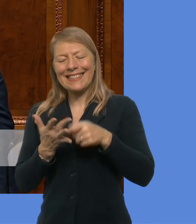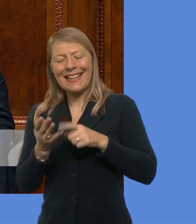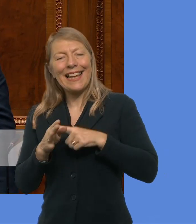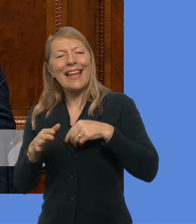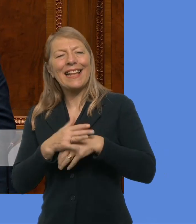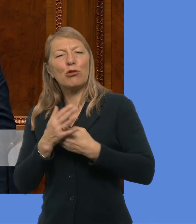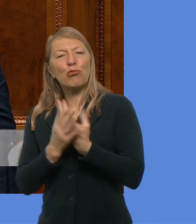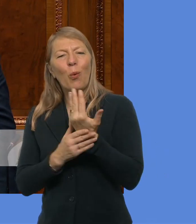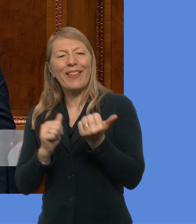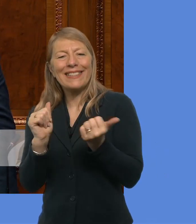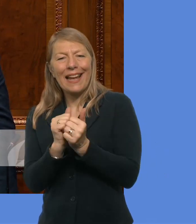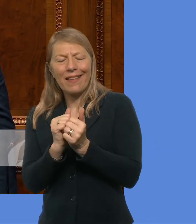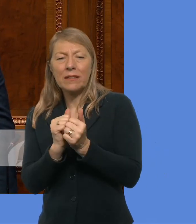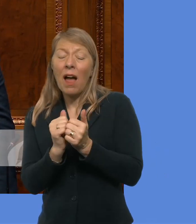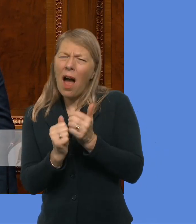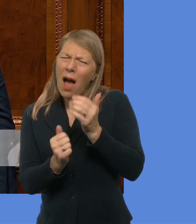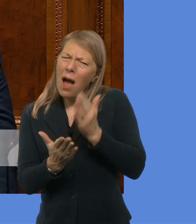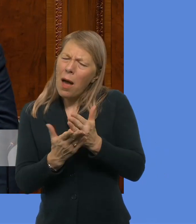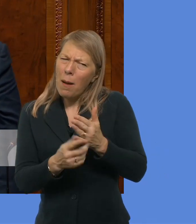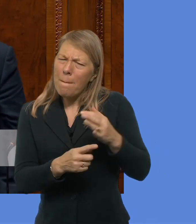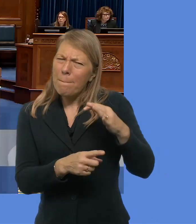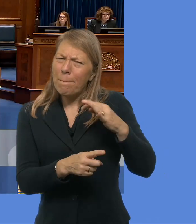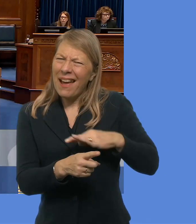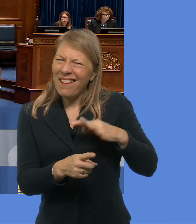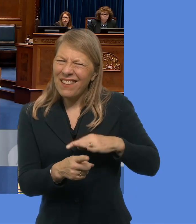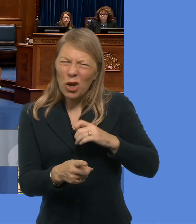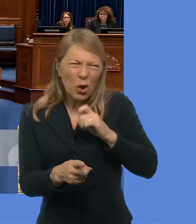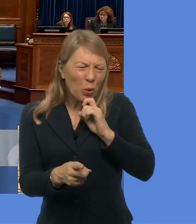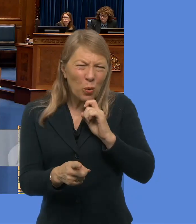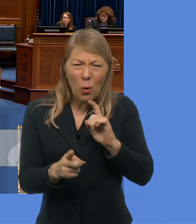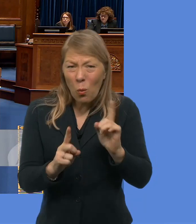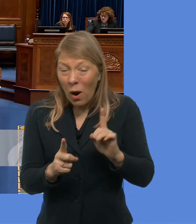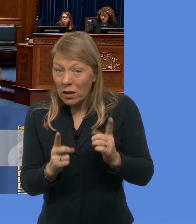and how many jobs she would anticipate may be created?